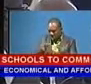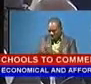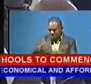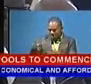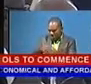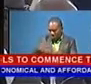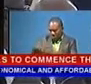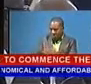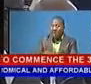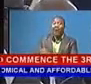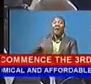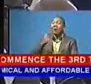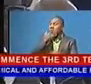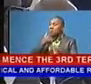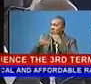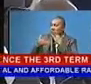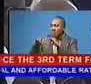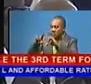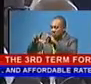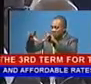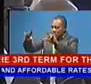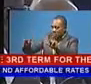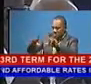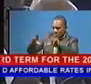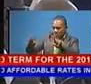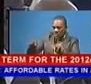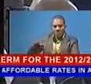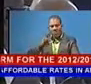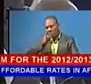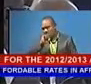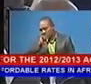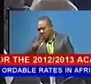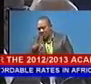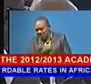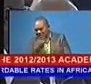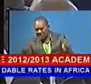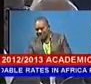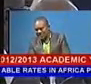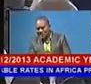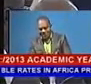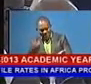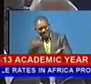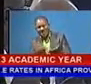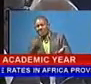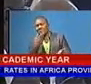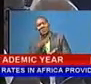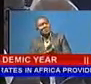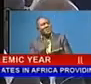miscategorization, and mislabeling will not affect the violations that are evident on the face of the pink